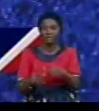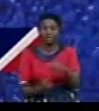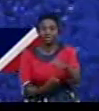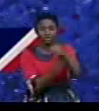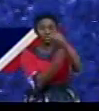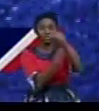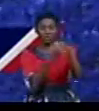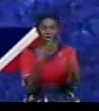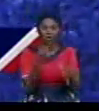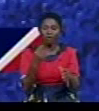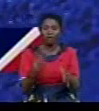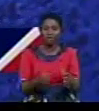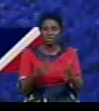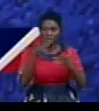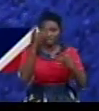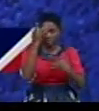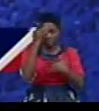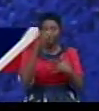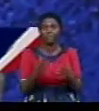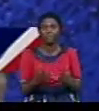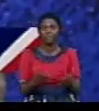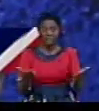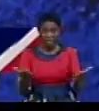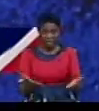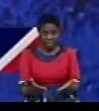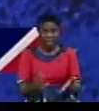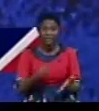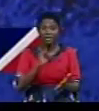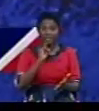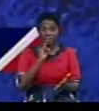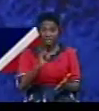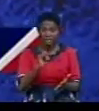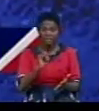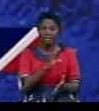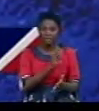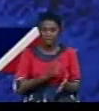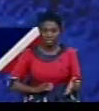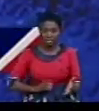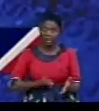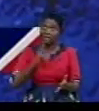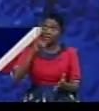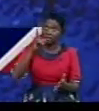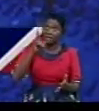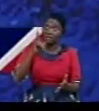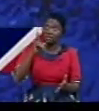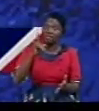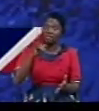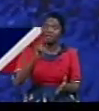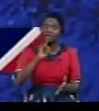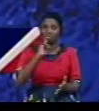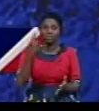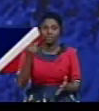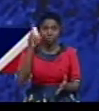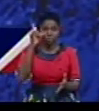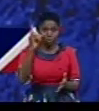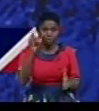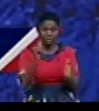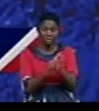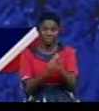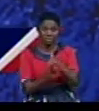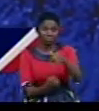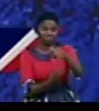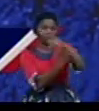this Christ is the one that succos us supports us